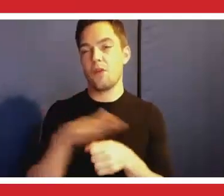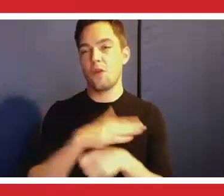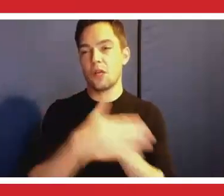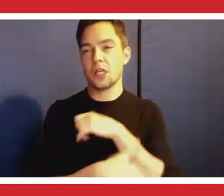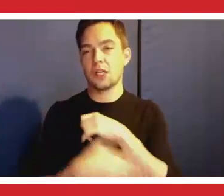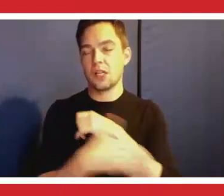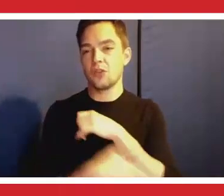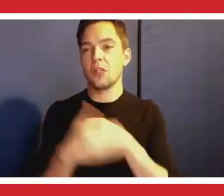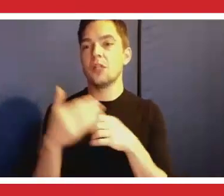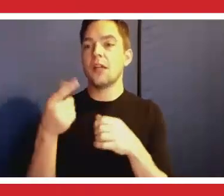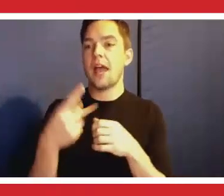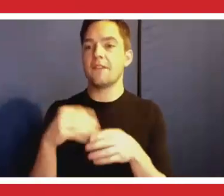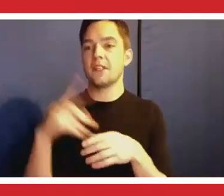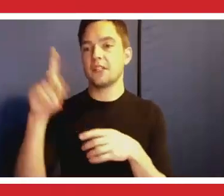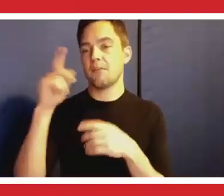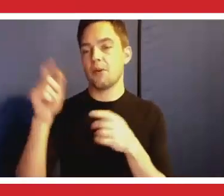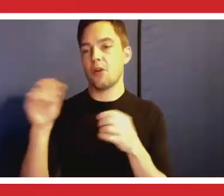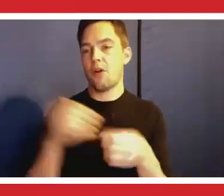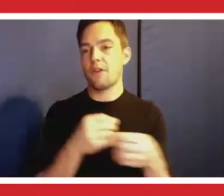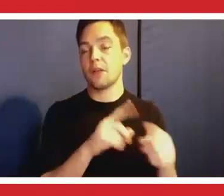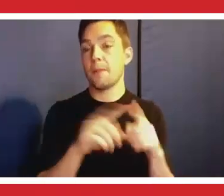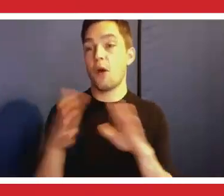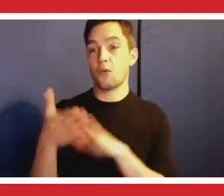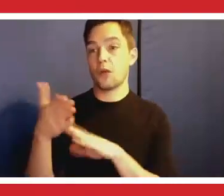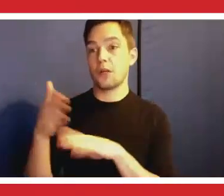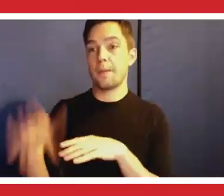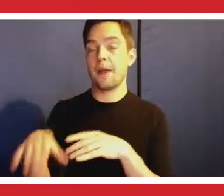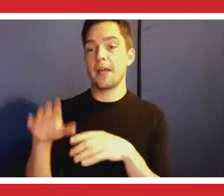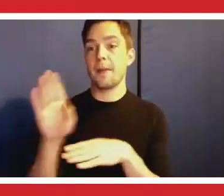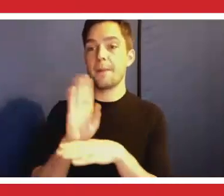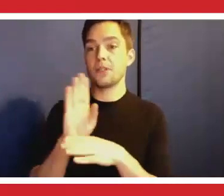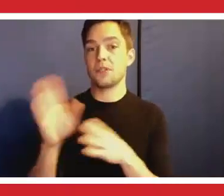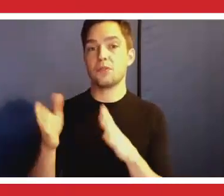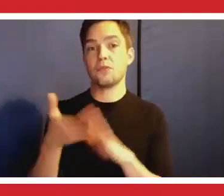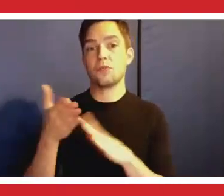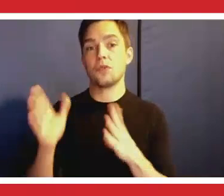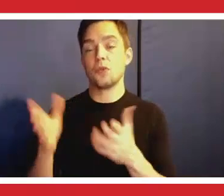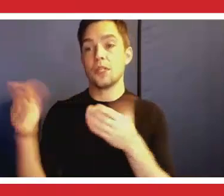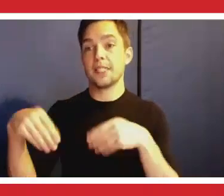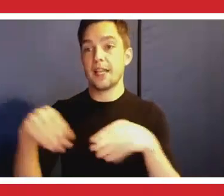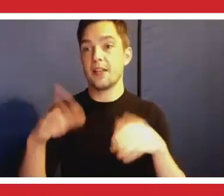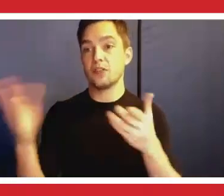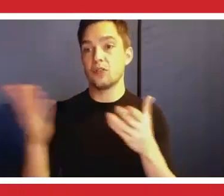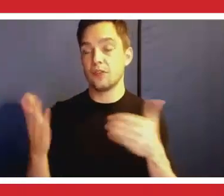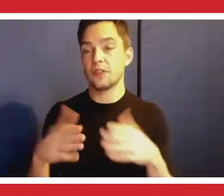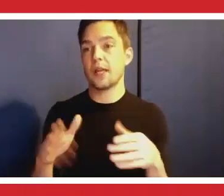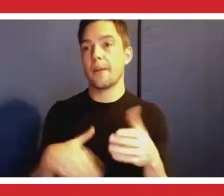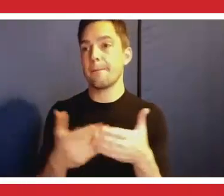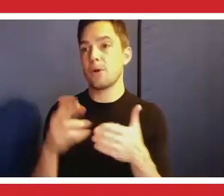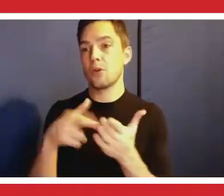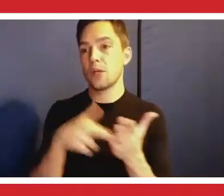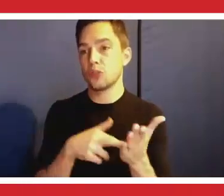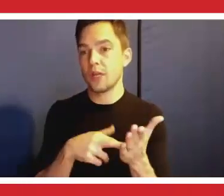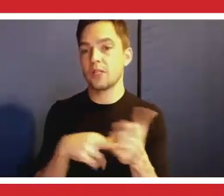government offices, but all run by entrepreneurs who sell services. So we started with birth registration being